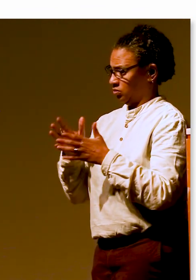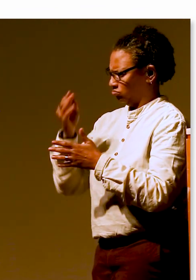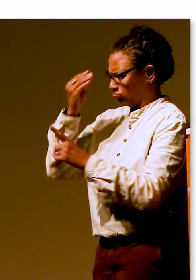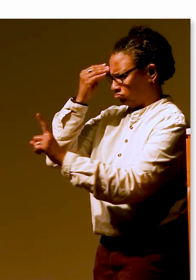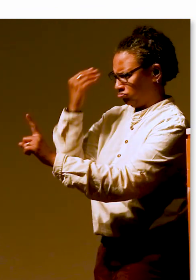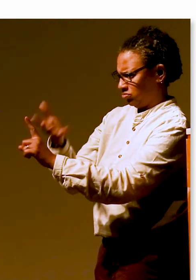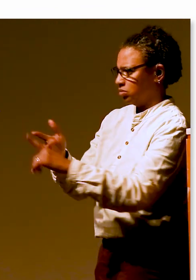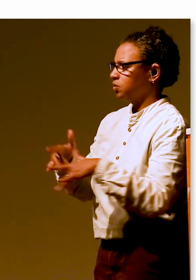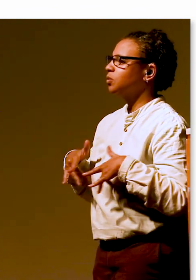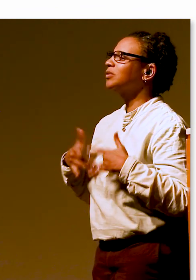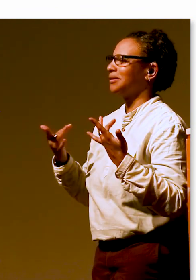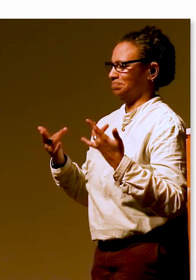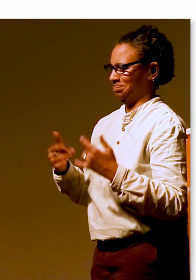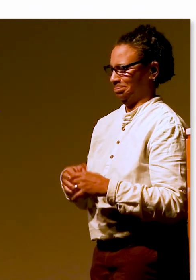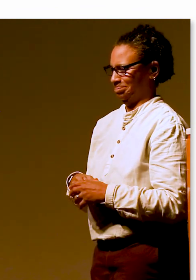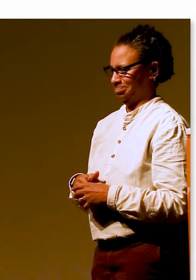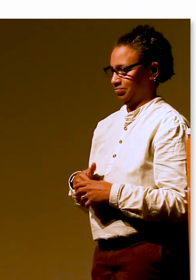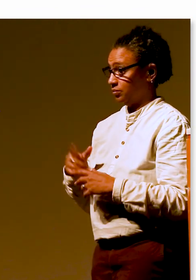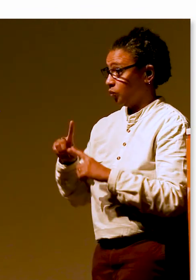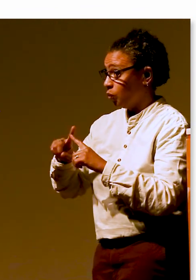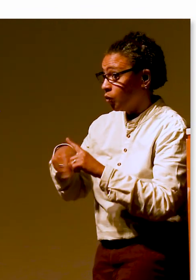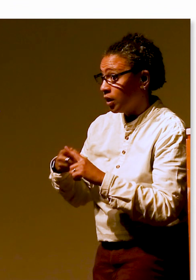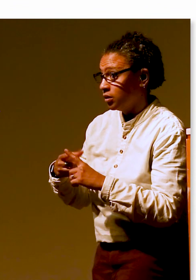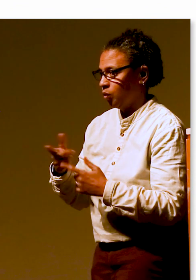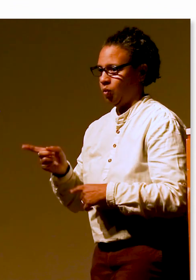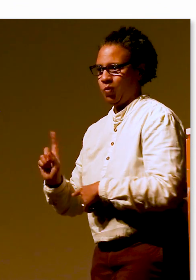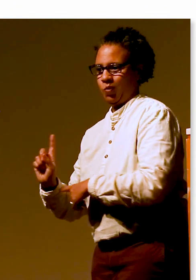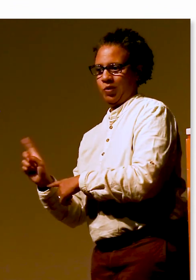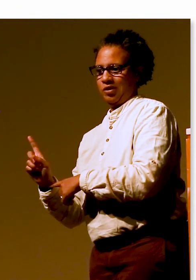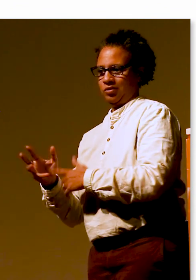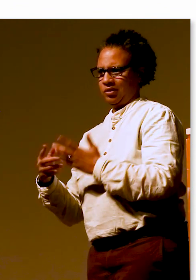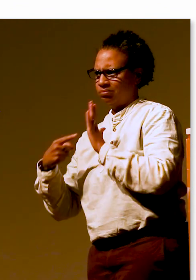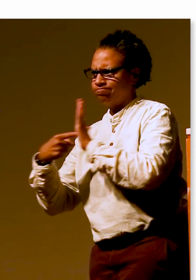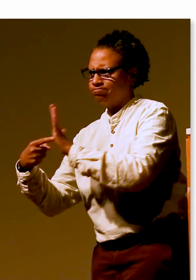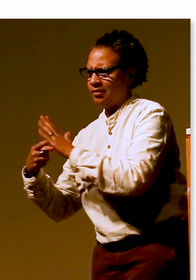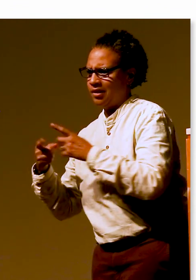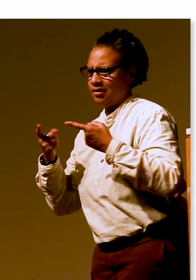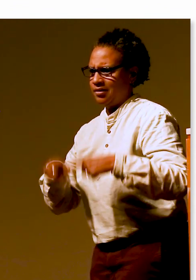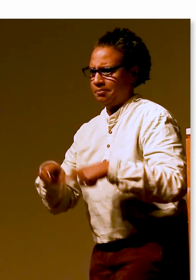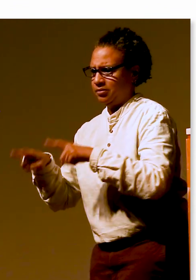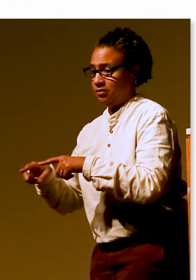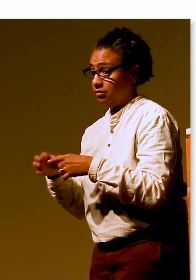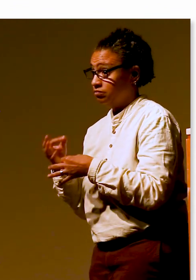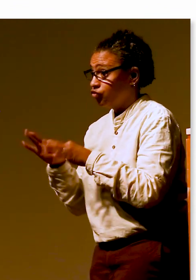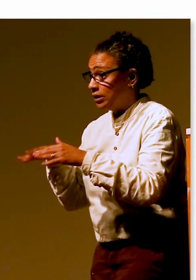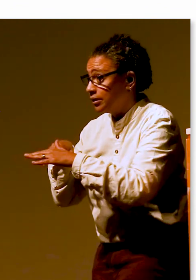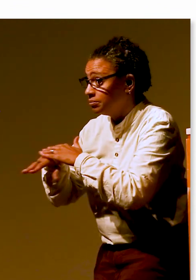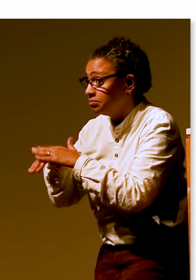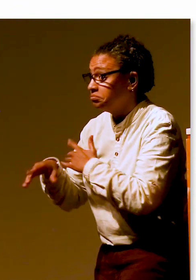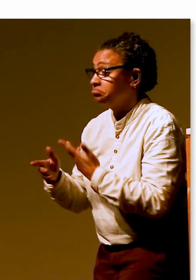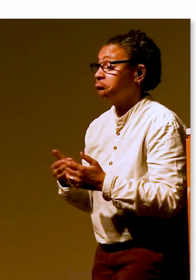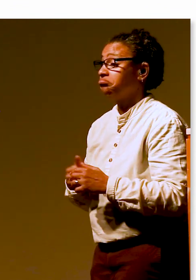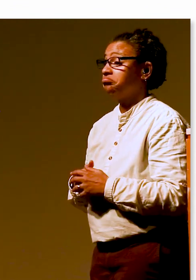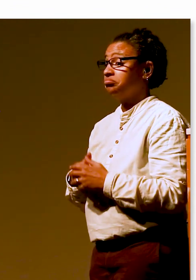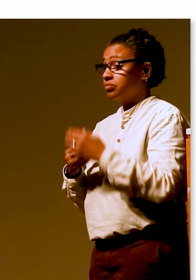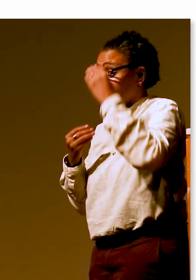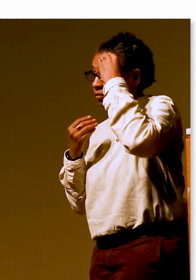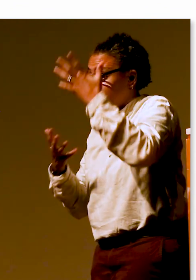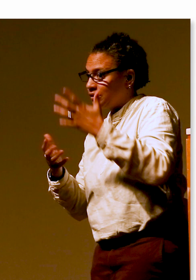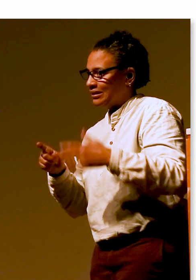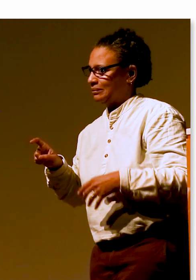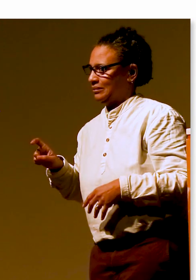and where exhibitions are. Maybe things are free. Maybe this is how many steps there are to access the building. There's so